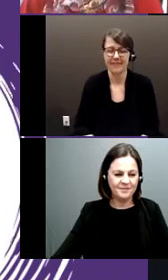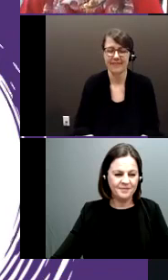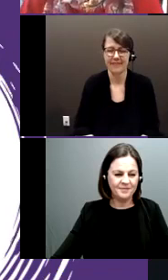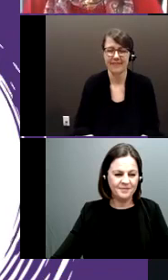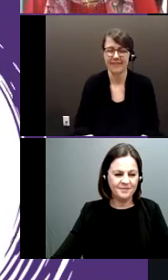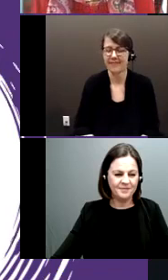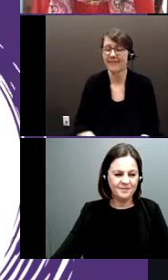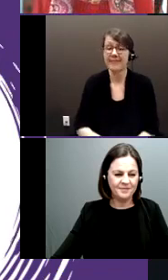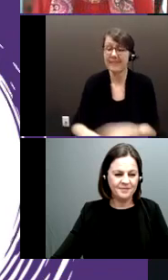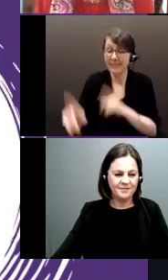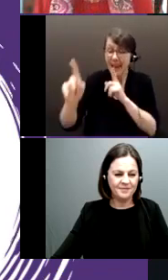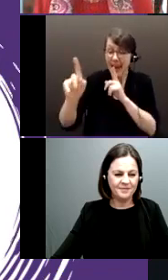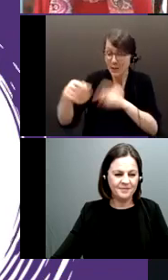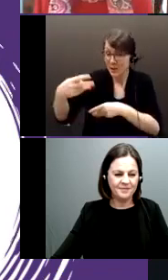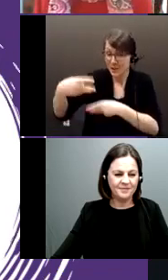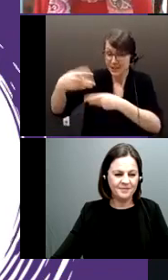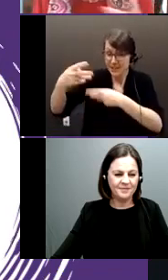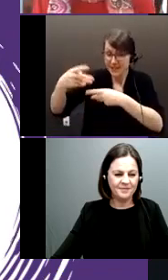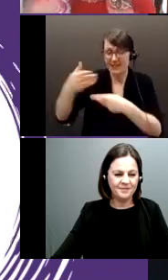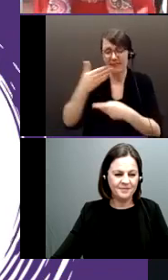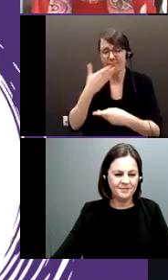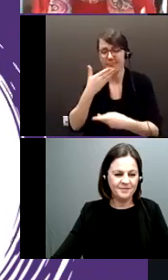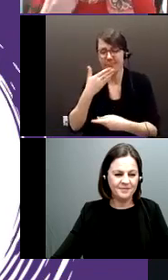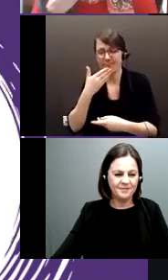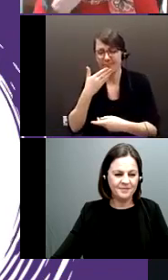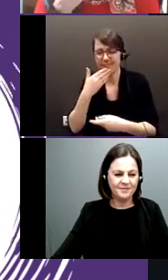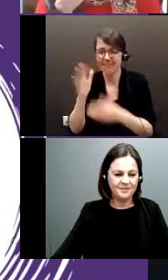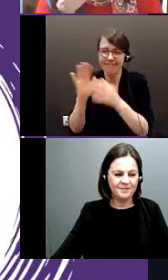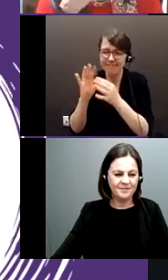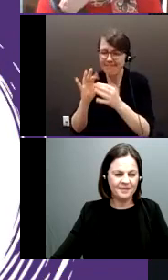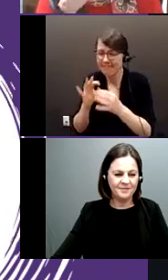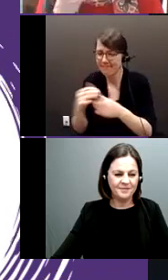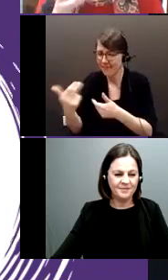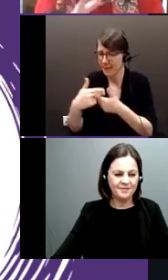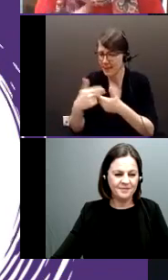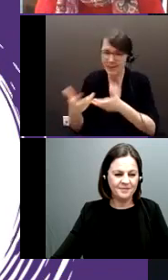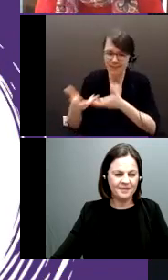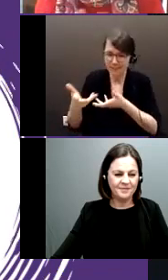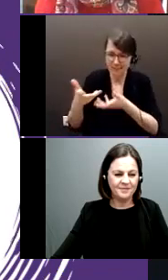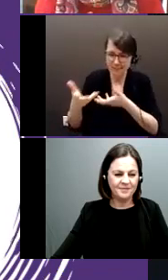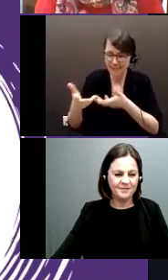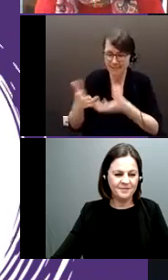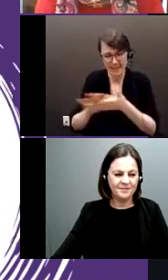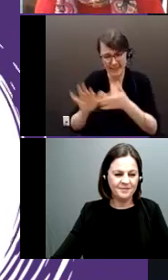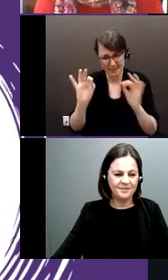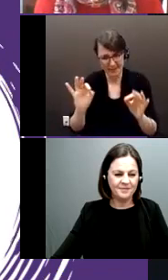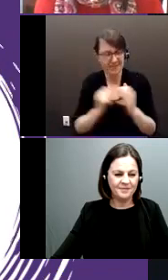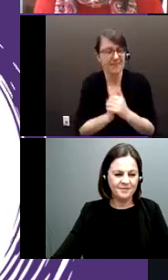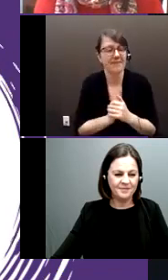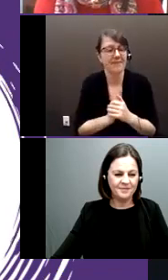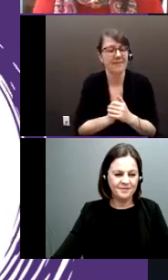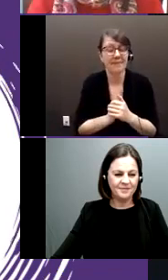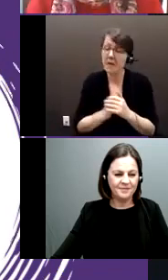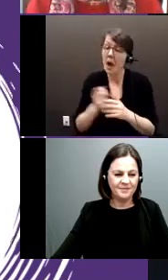Thanks, everyone. Thanks, everyone, so much for your engagement and your participation. And again, it seems like there was a bit